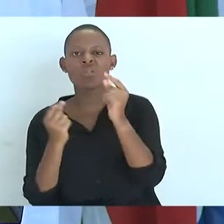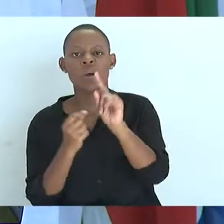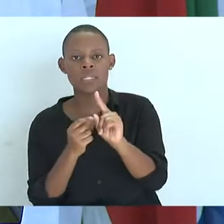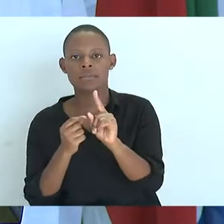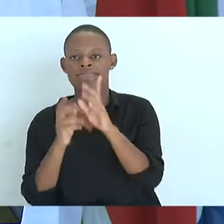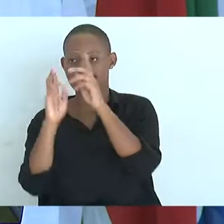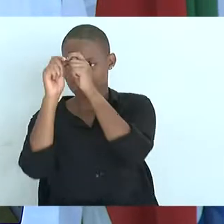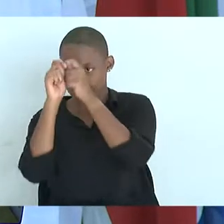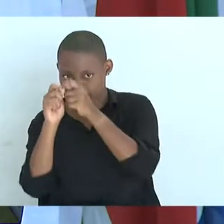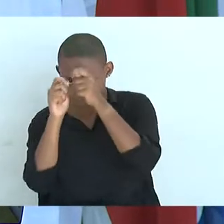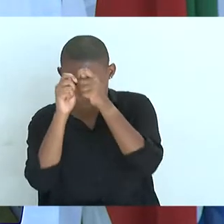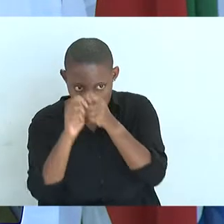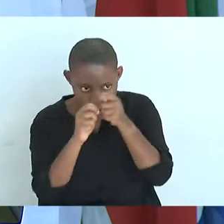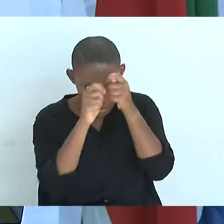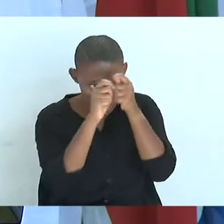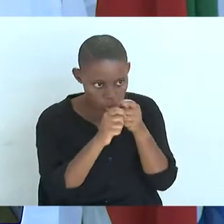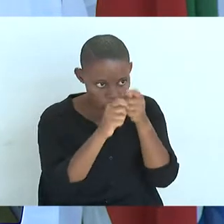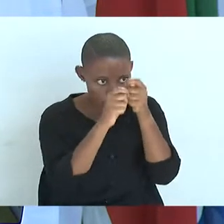ebezisele zisishiyeke ngemuva.